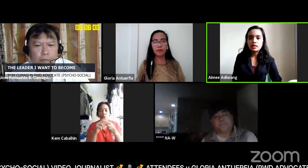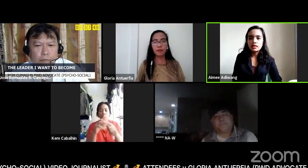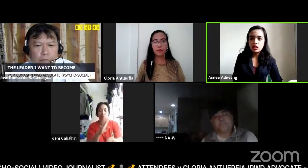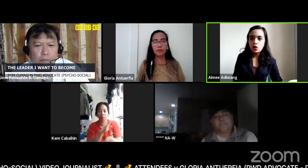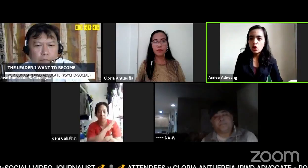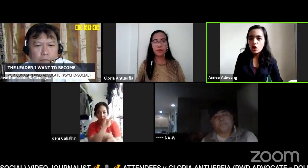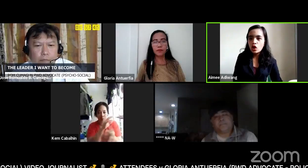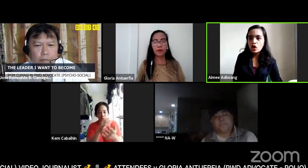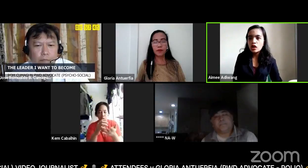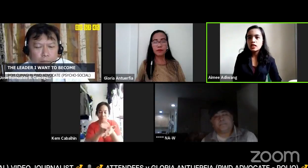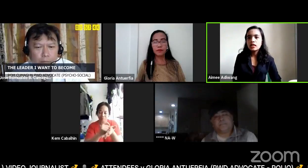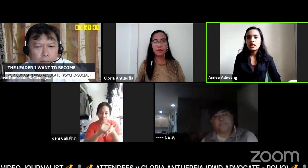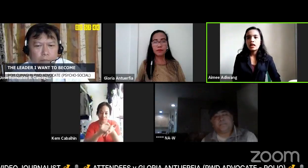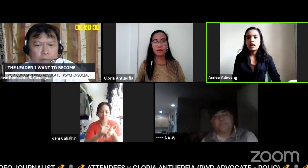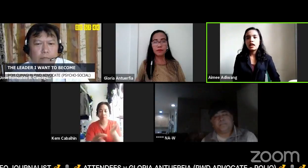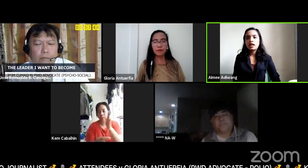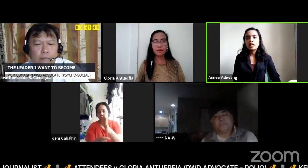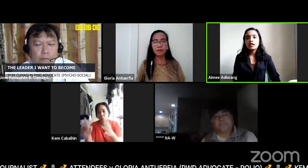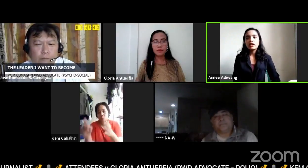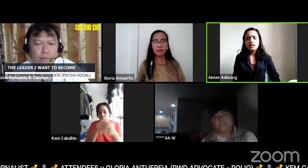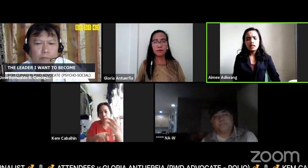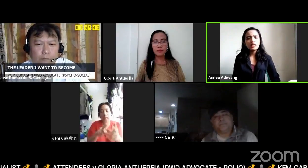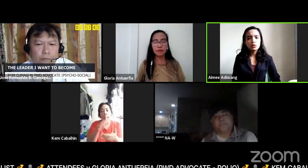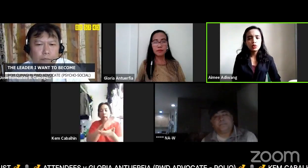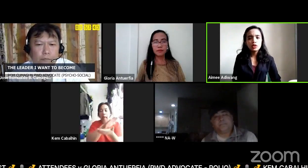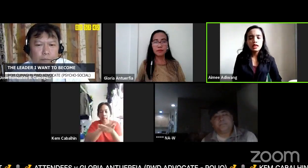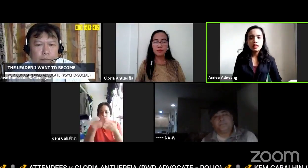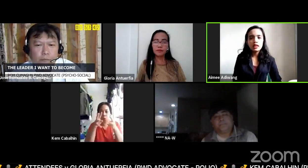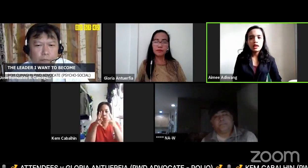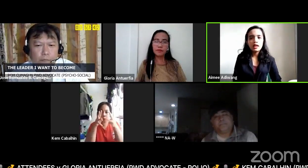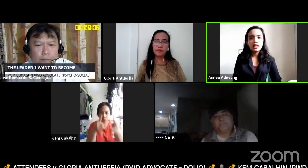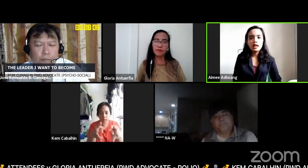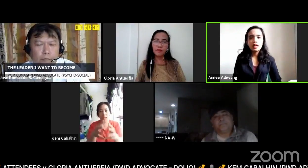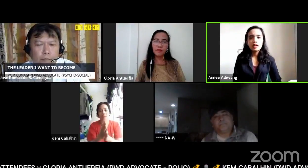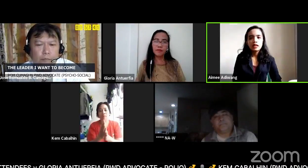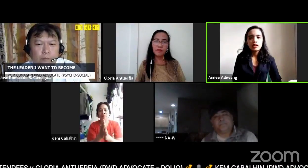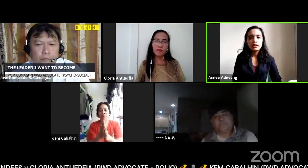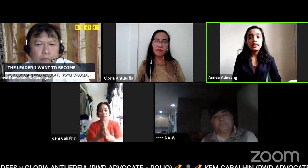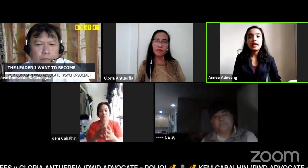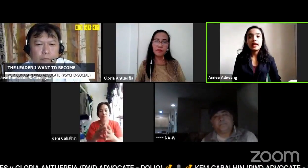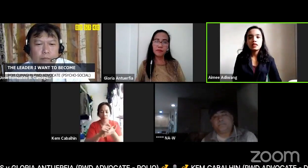for example, City Hall, it is good that